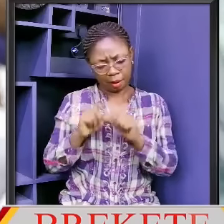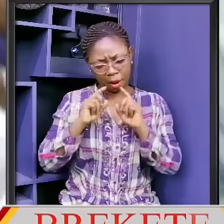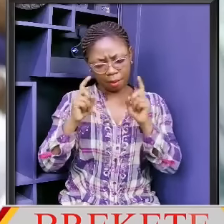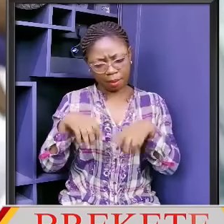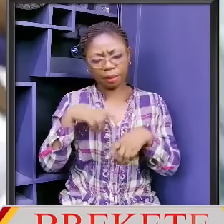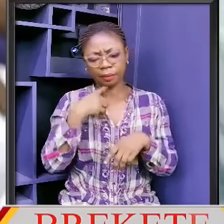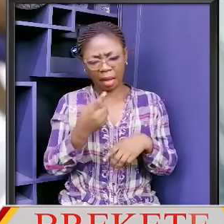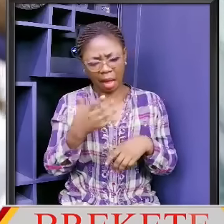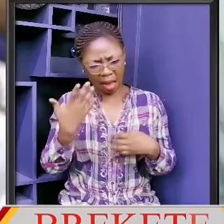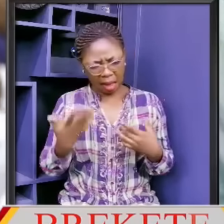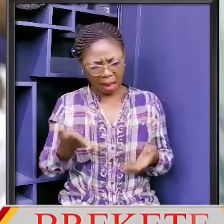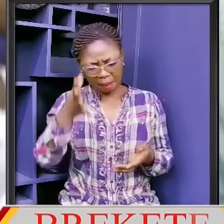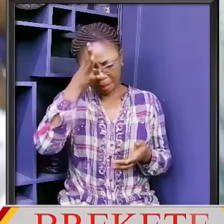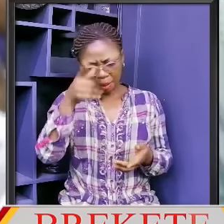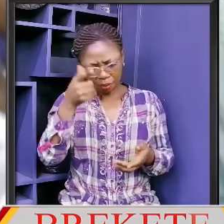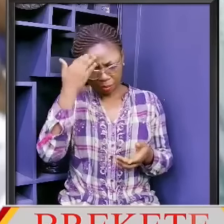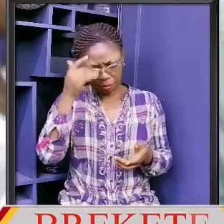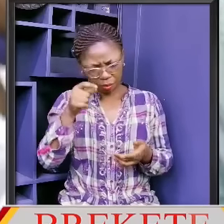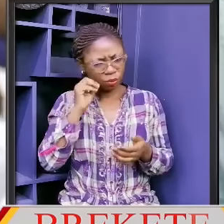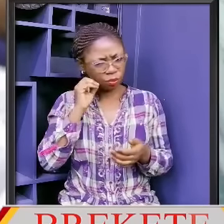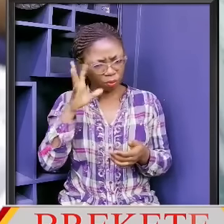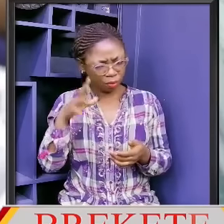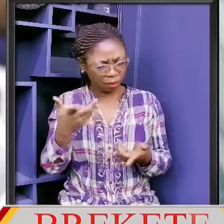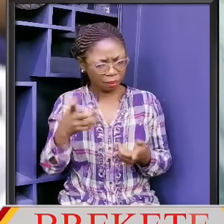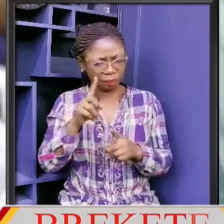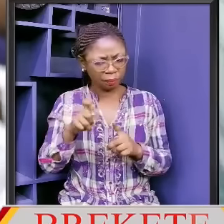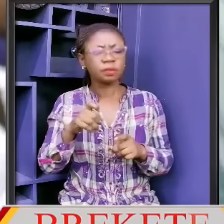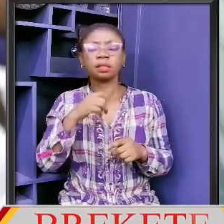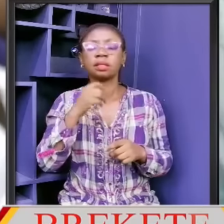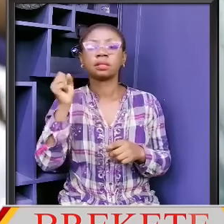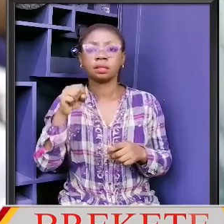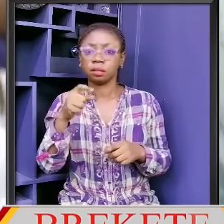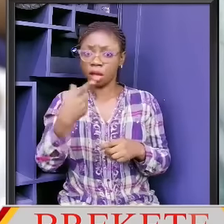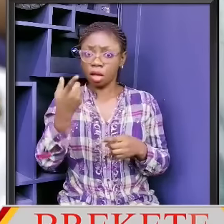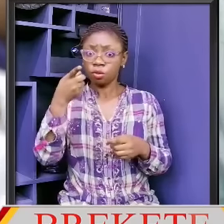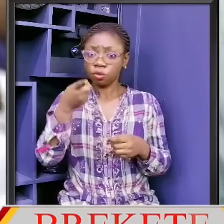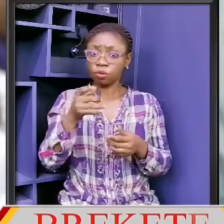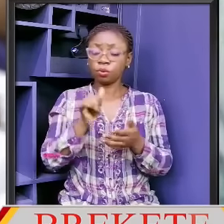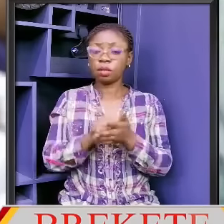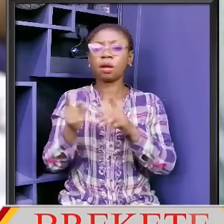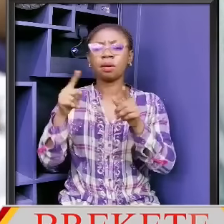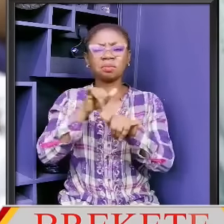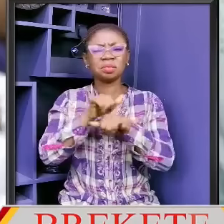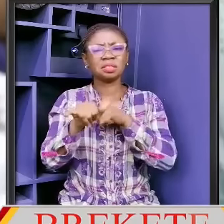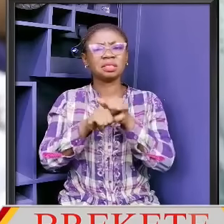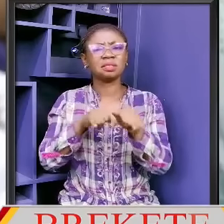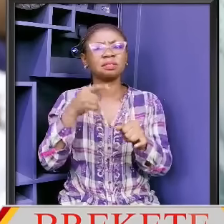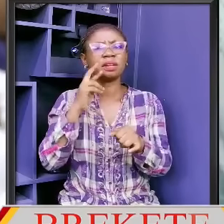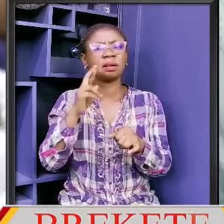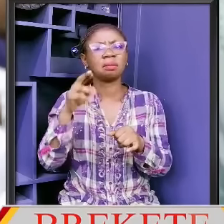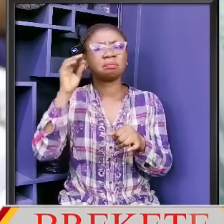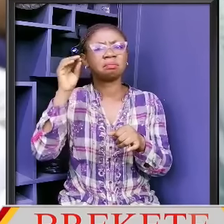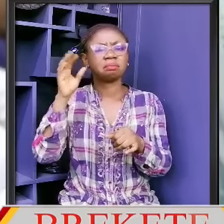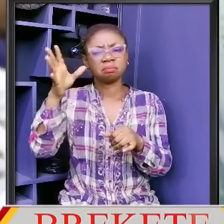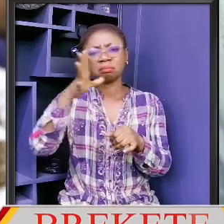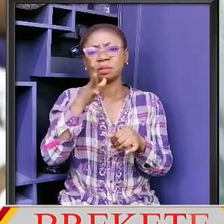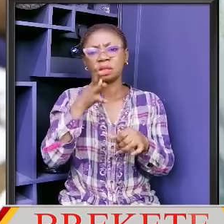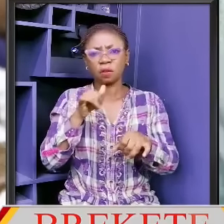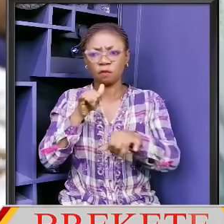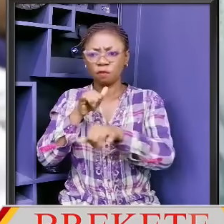baba, you know this woman. He say he know me. He say, baba, you will come deceive her mother. She come first. I give you her